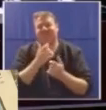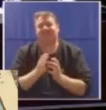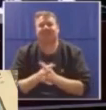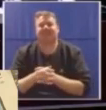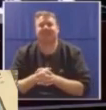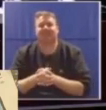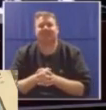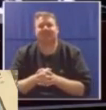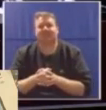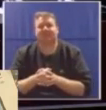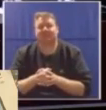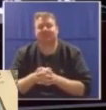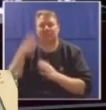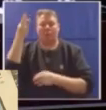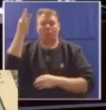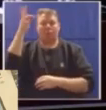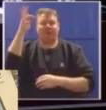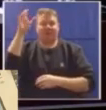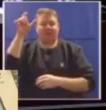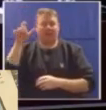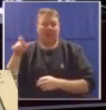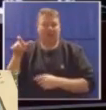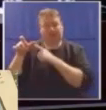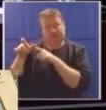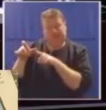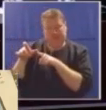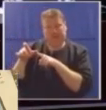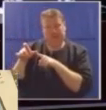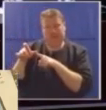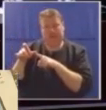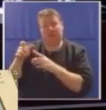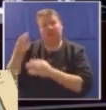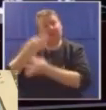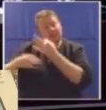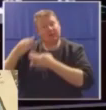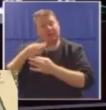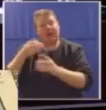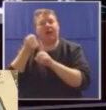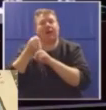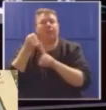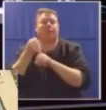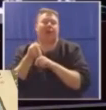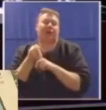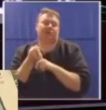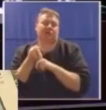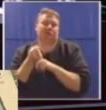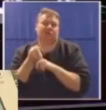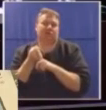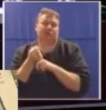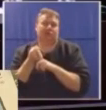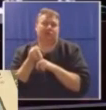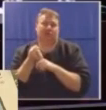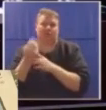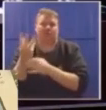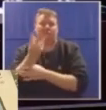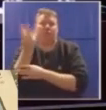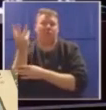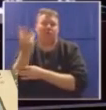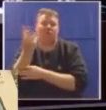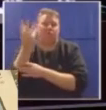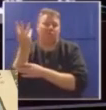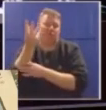So this professor was telling us about the impact of the